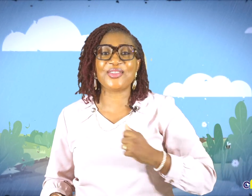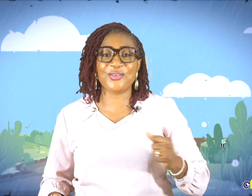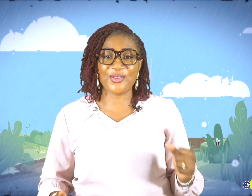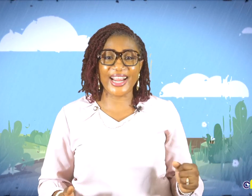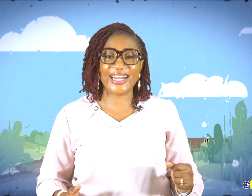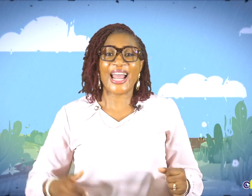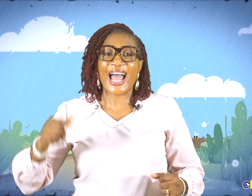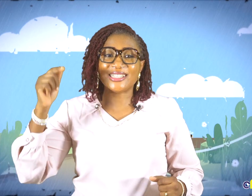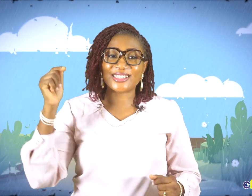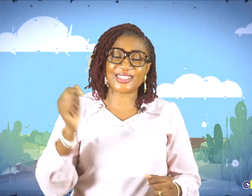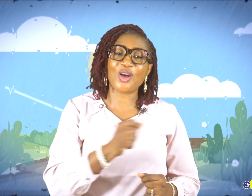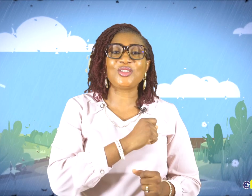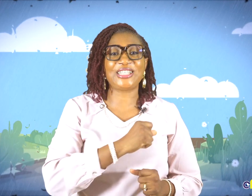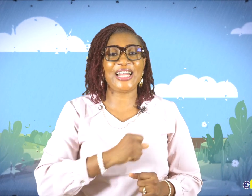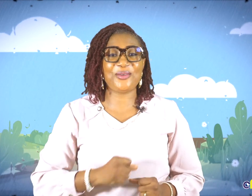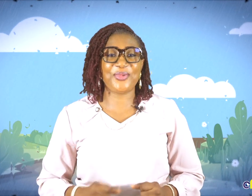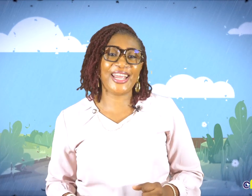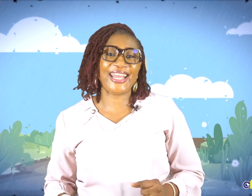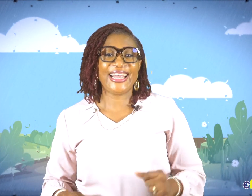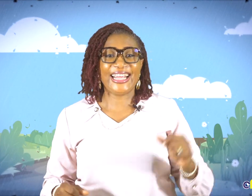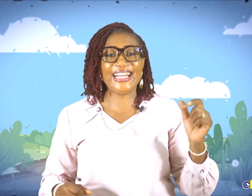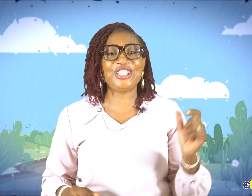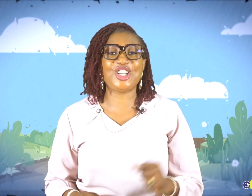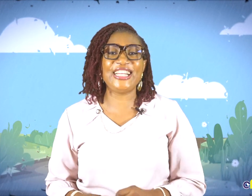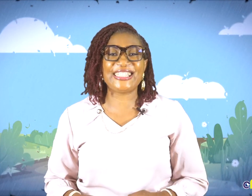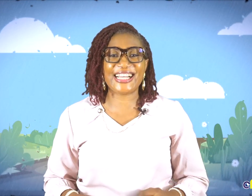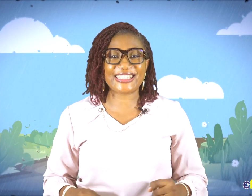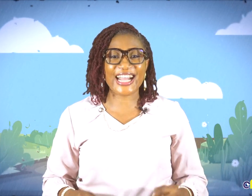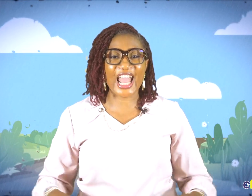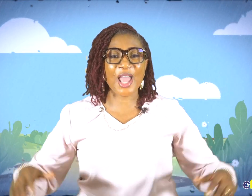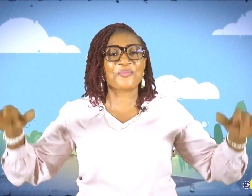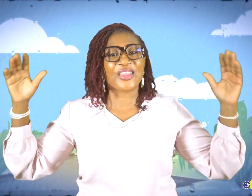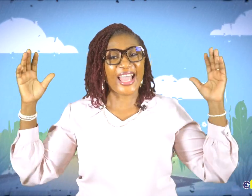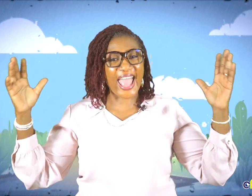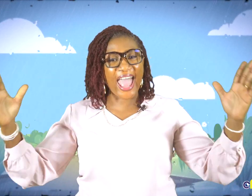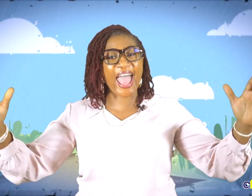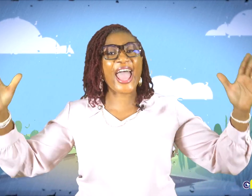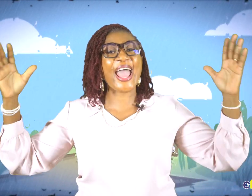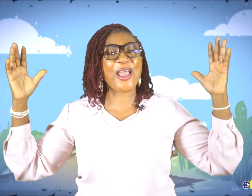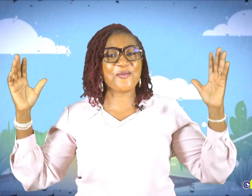see the rain, and so shall it be, in Jesus' name,